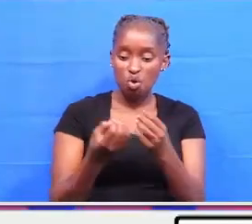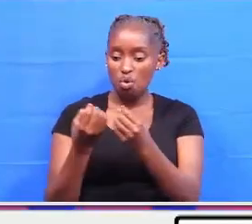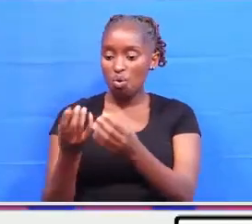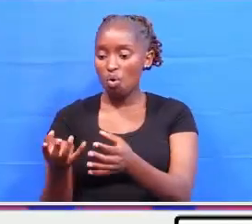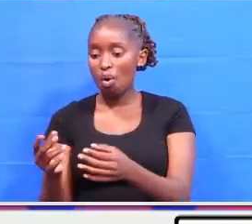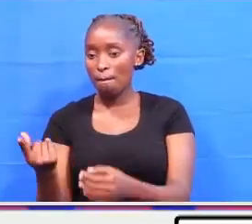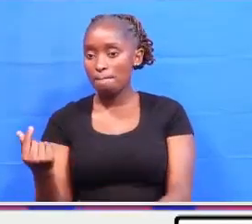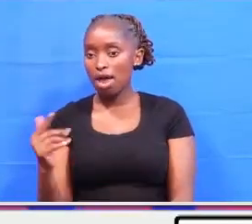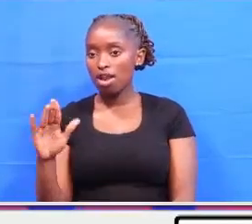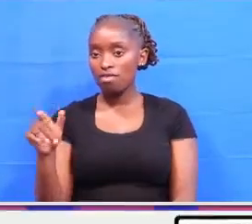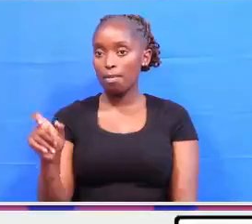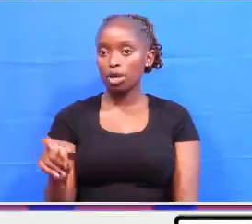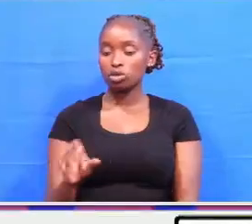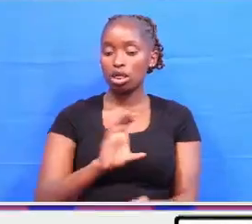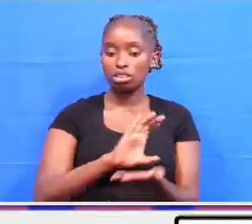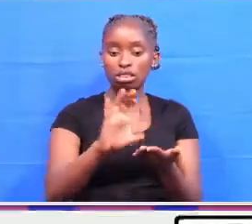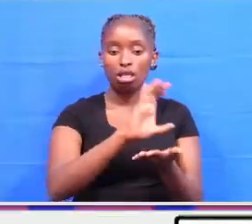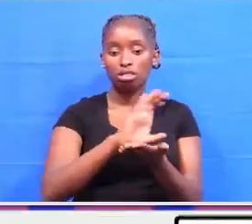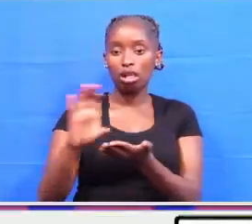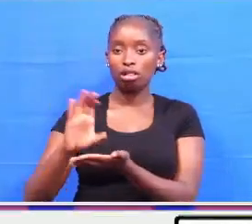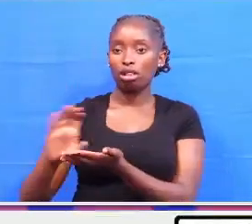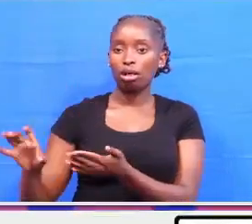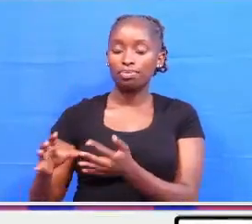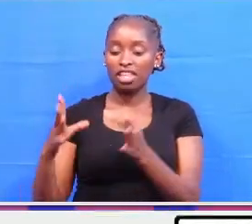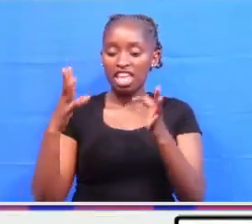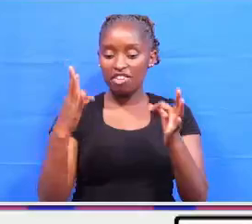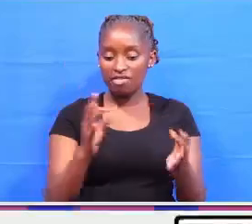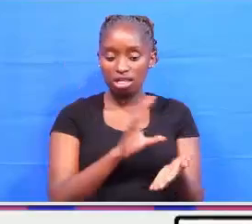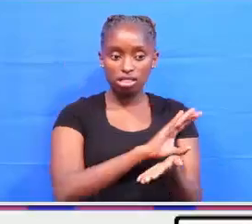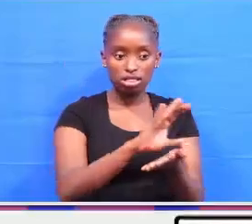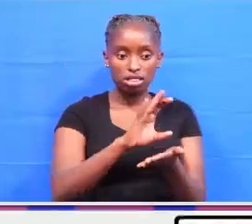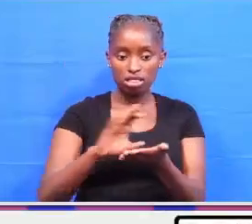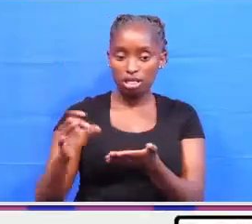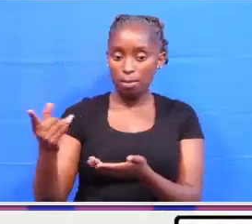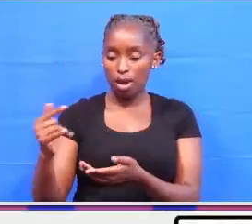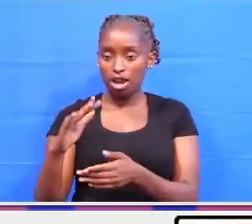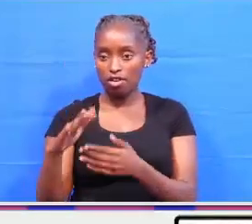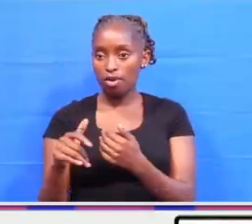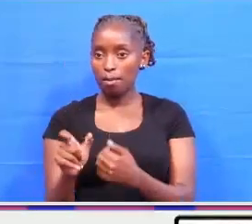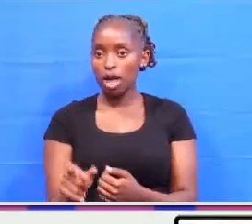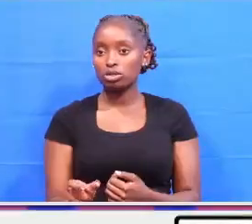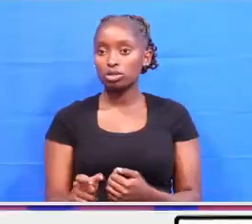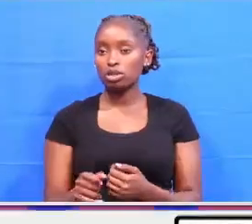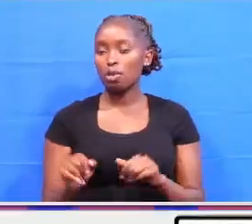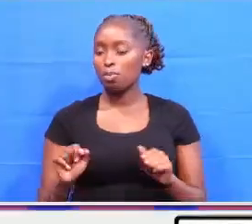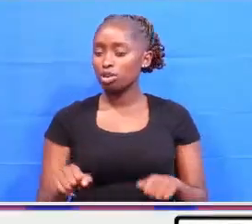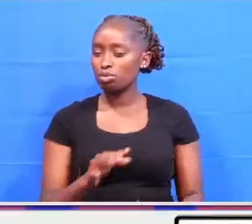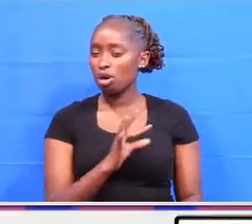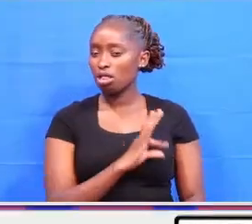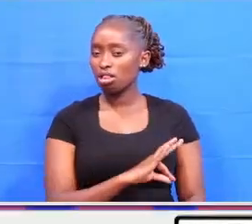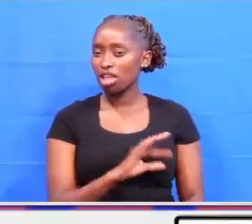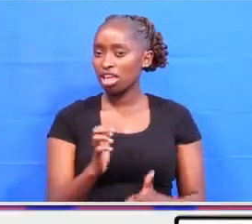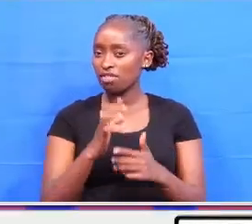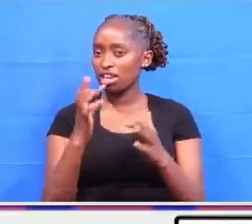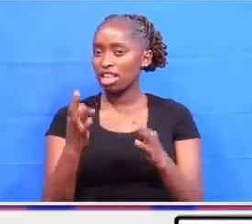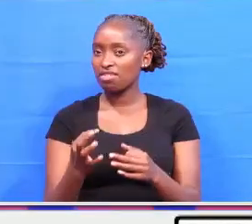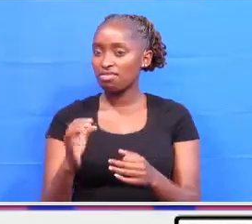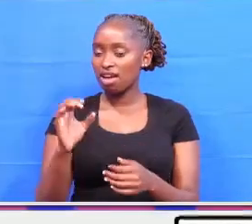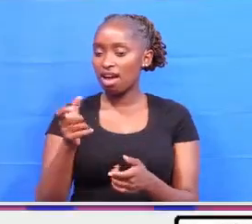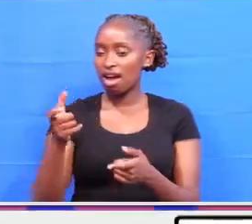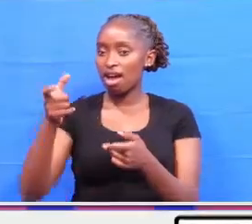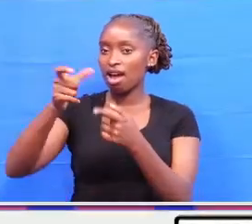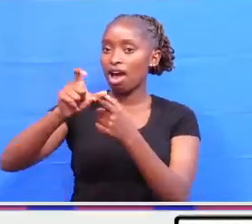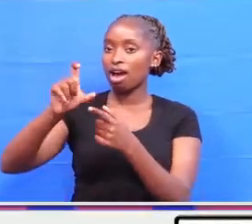know I make money from collection. So if I throw to everyone, will I collect? Even if I raise the rates to be